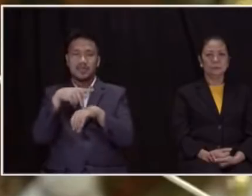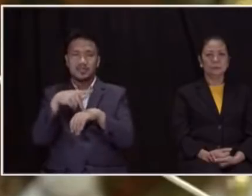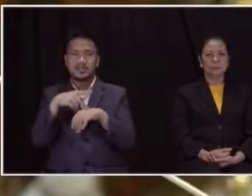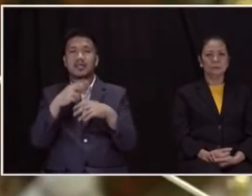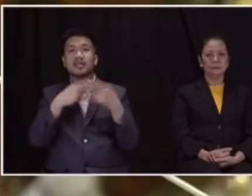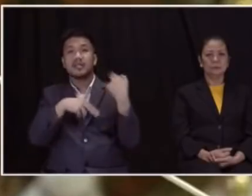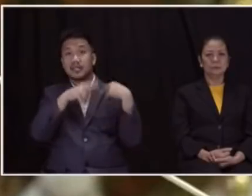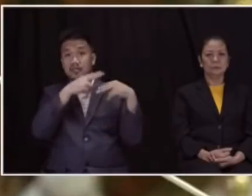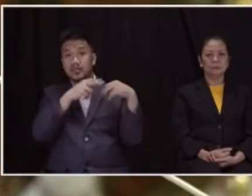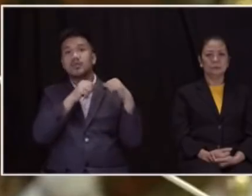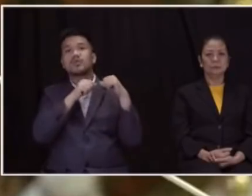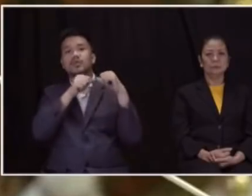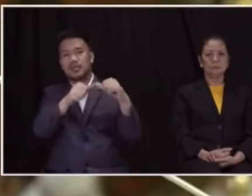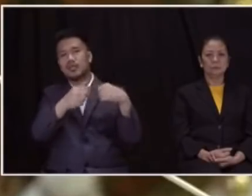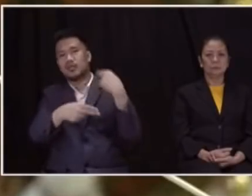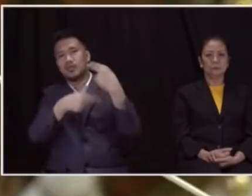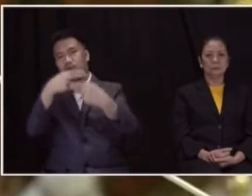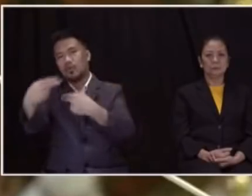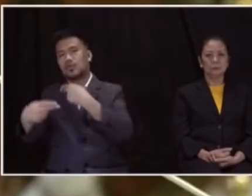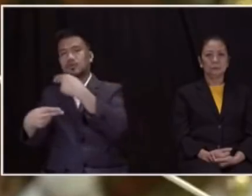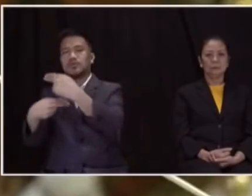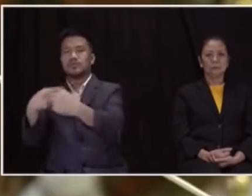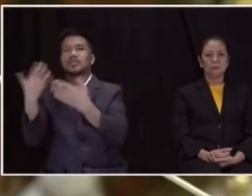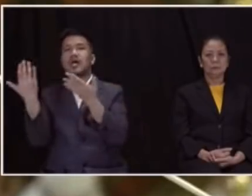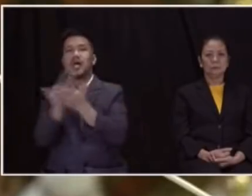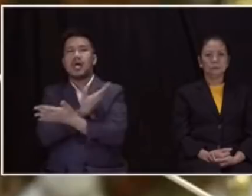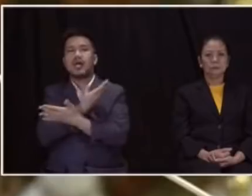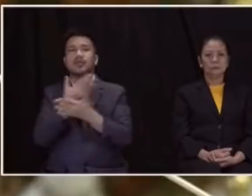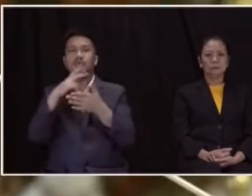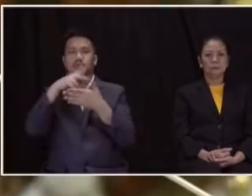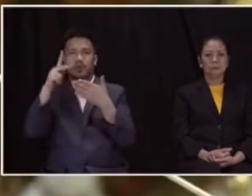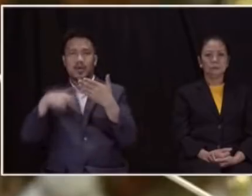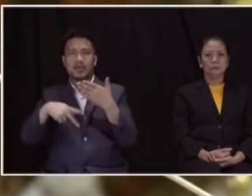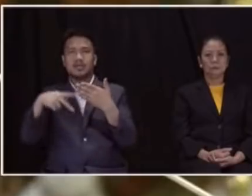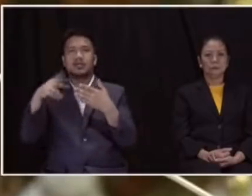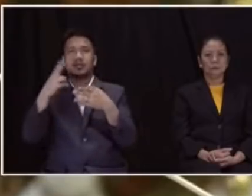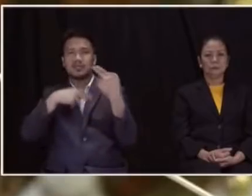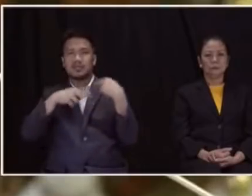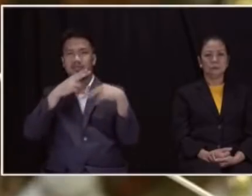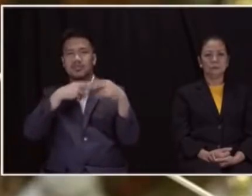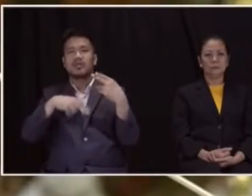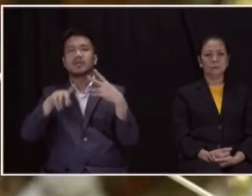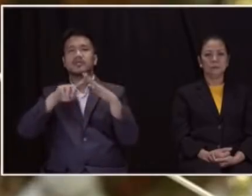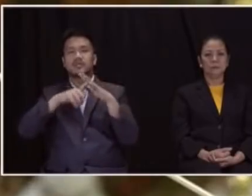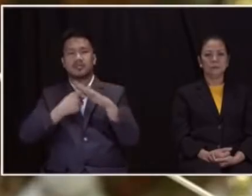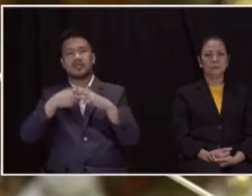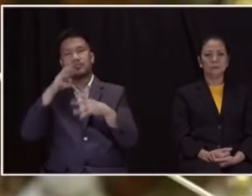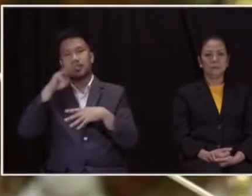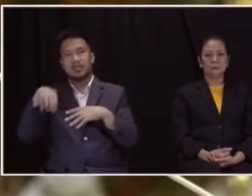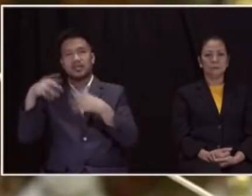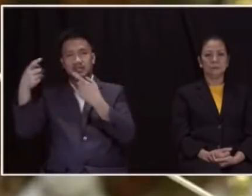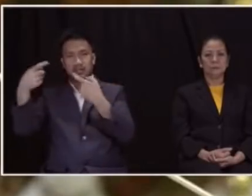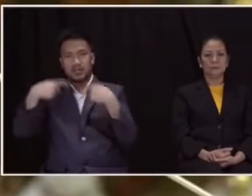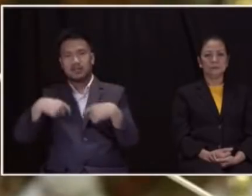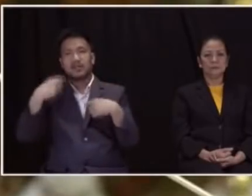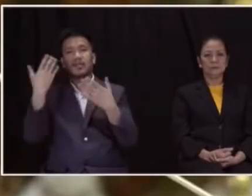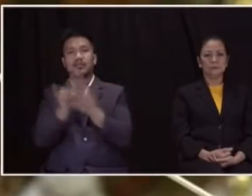continues. A new chapter begins. Manila is gifted with a new